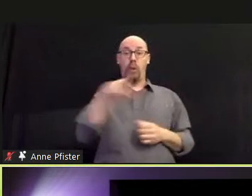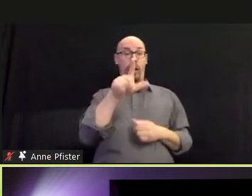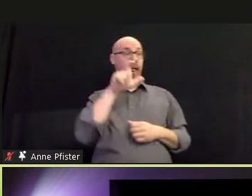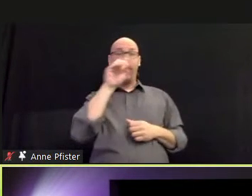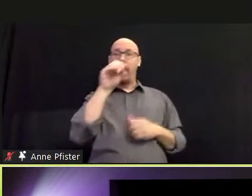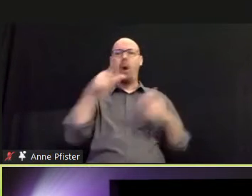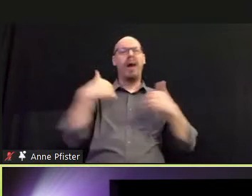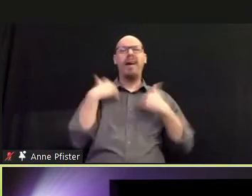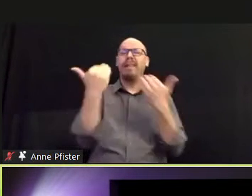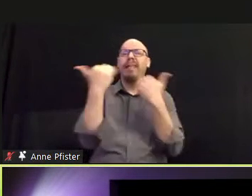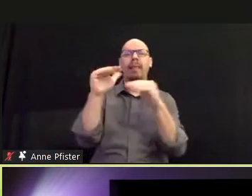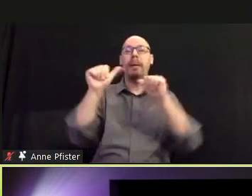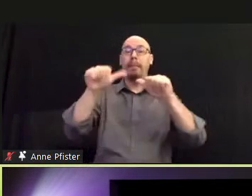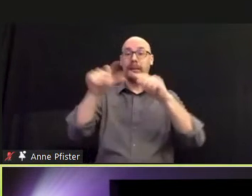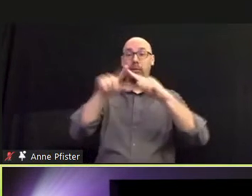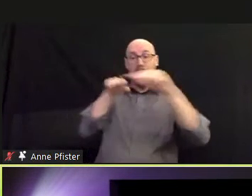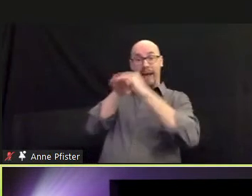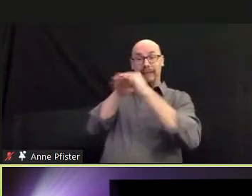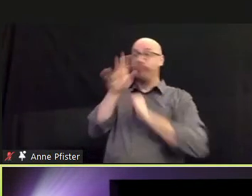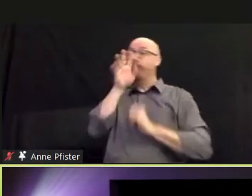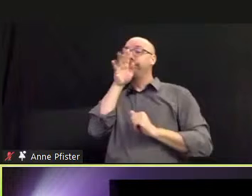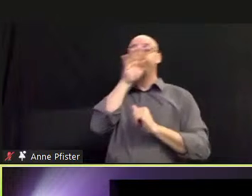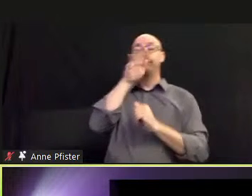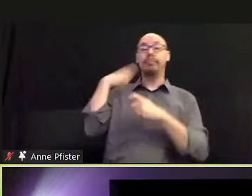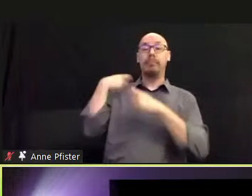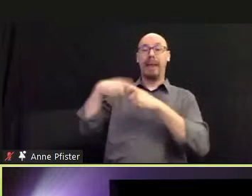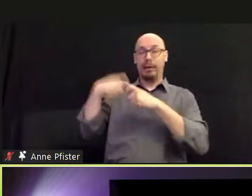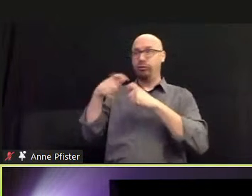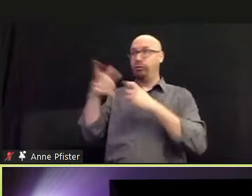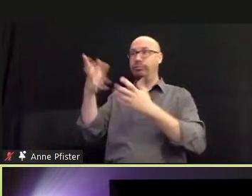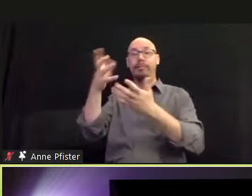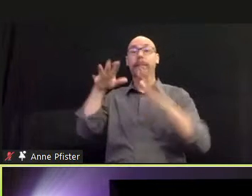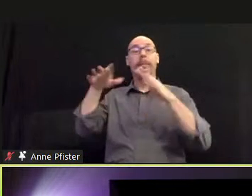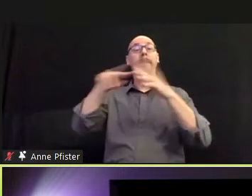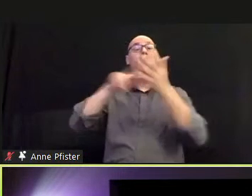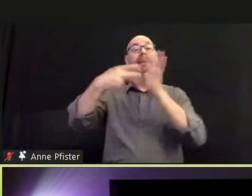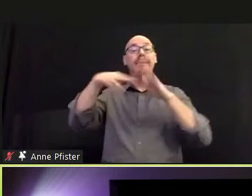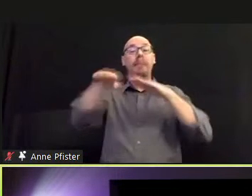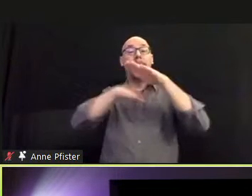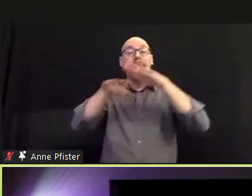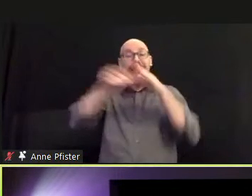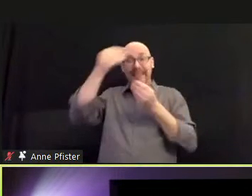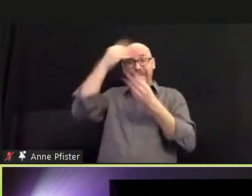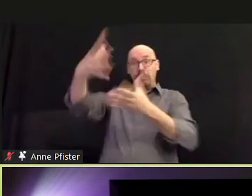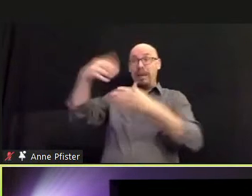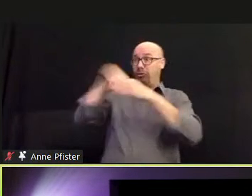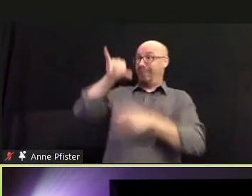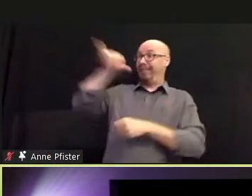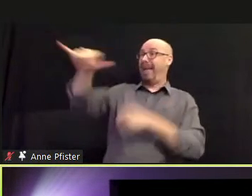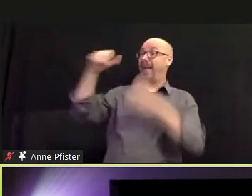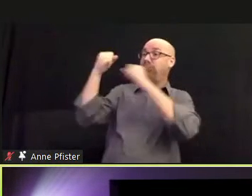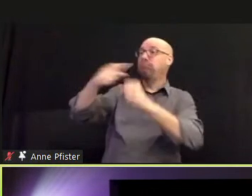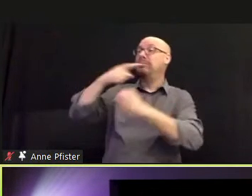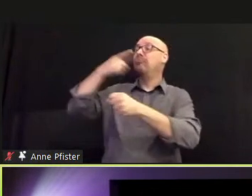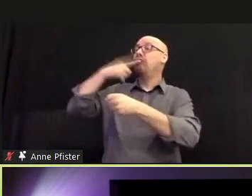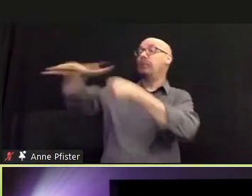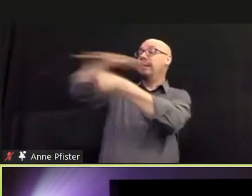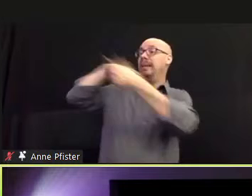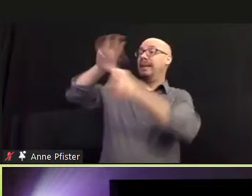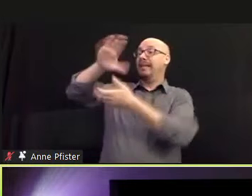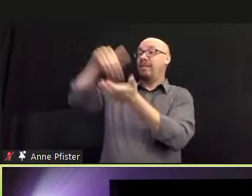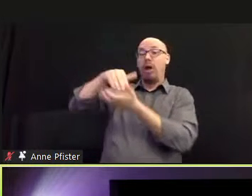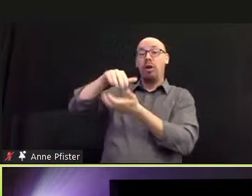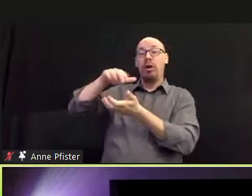to access spoken Spanish made it difficult for him to access basic information in the predominantly hearing environment of the Center for